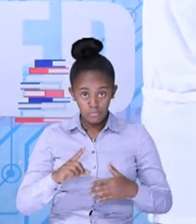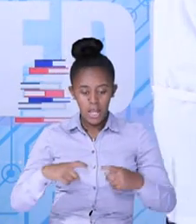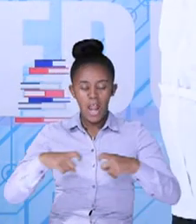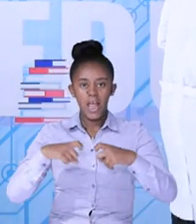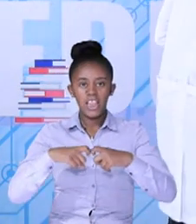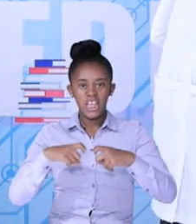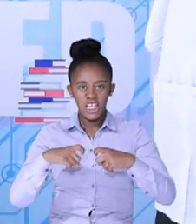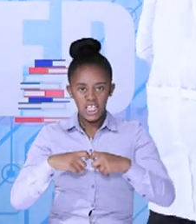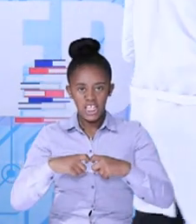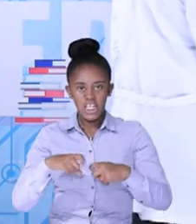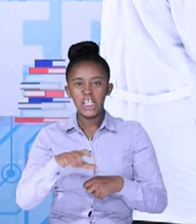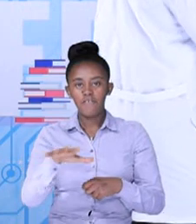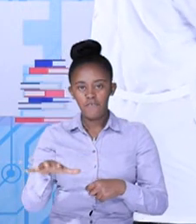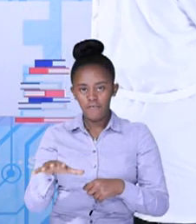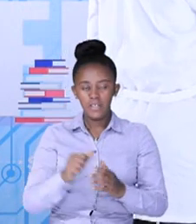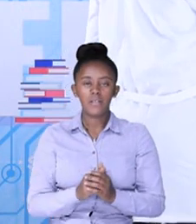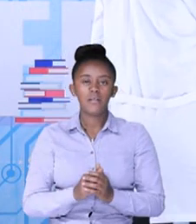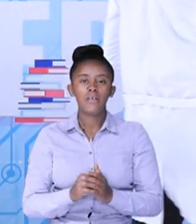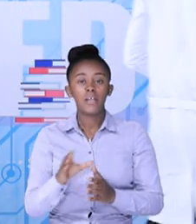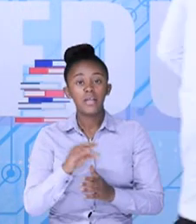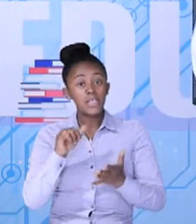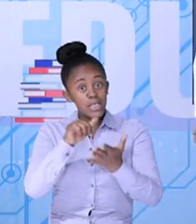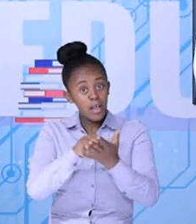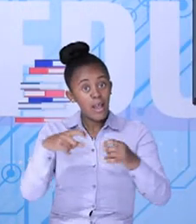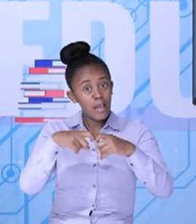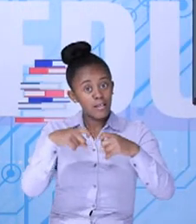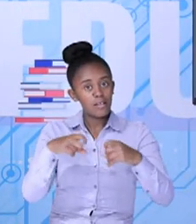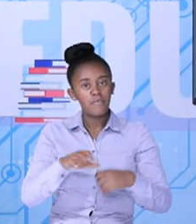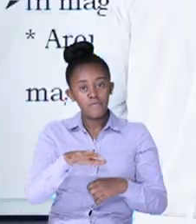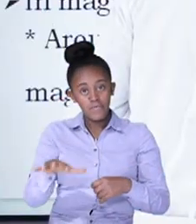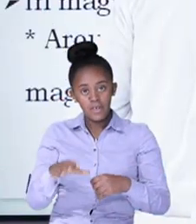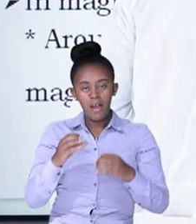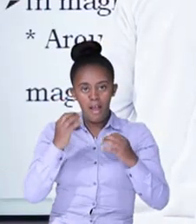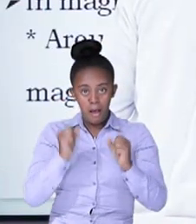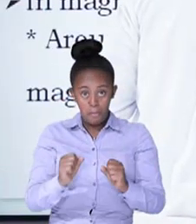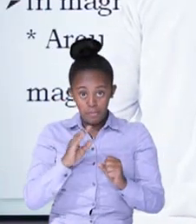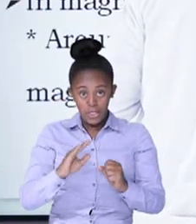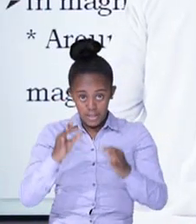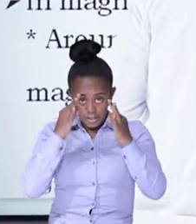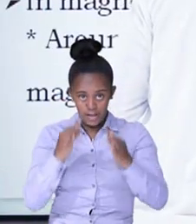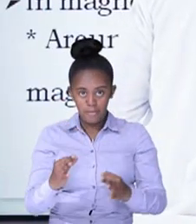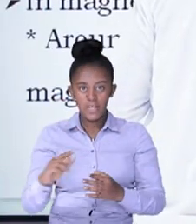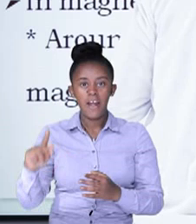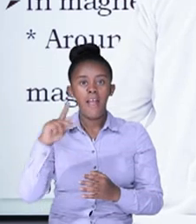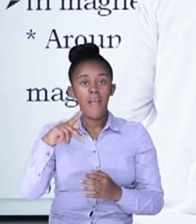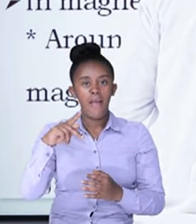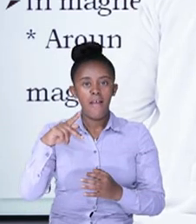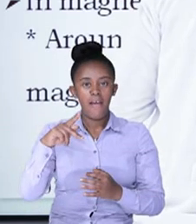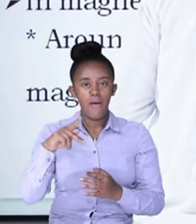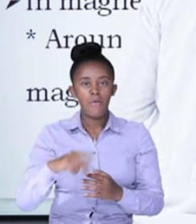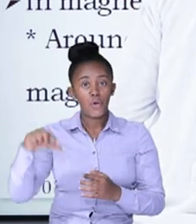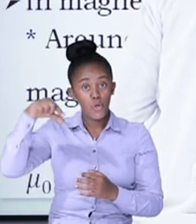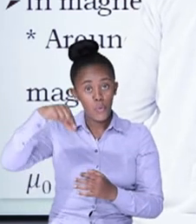Around any charged body, there is electric field, and that electric field can be determined as K,